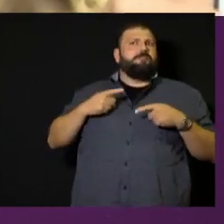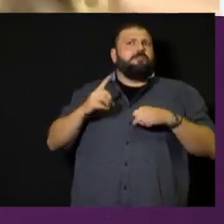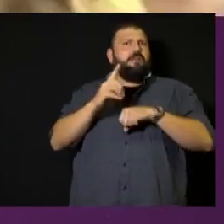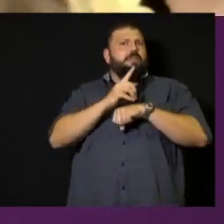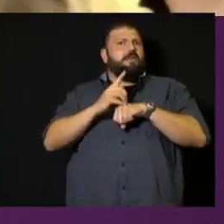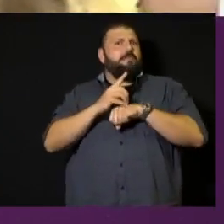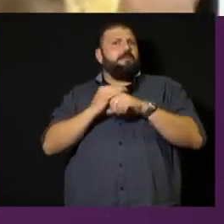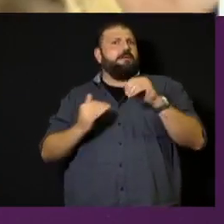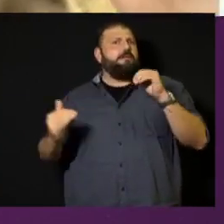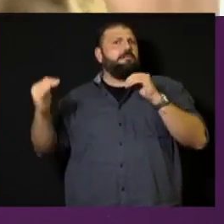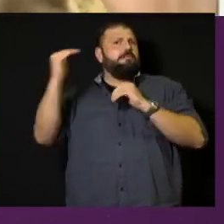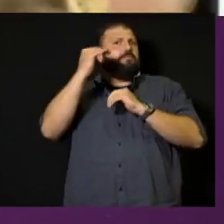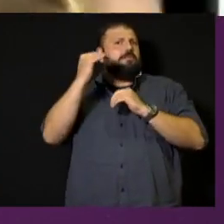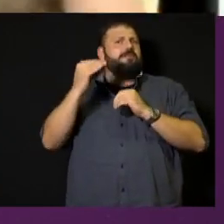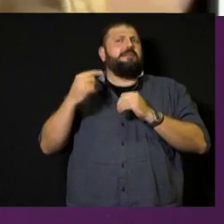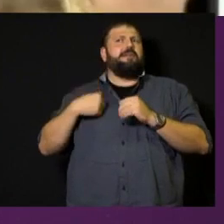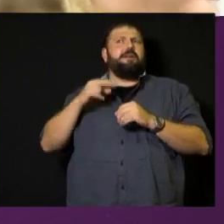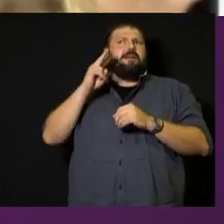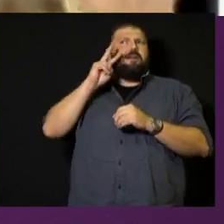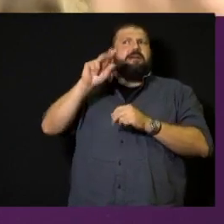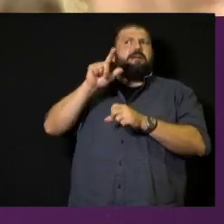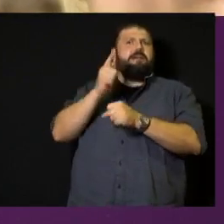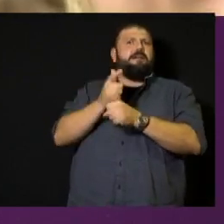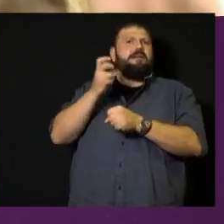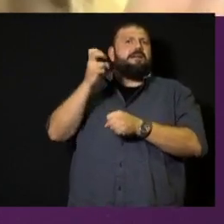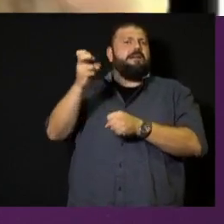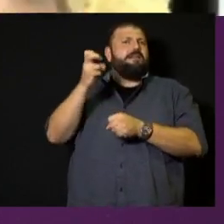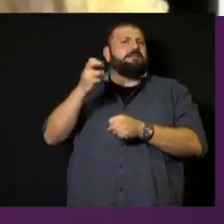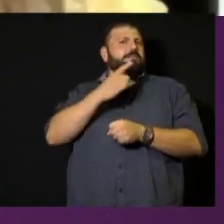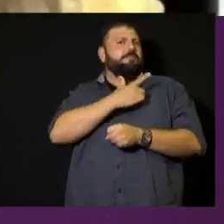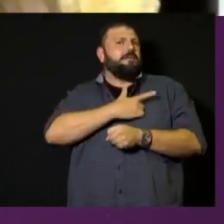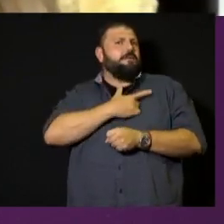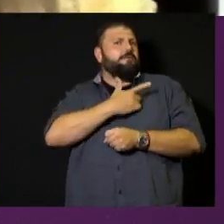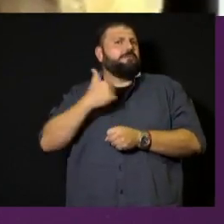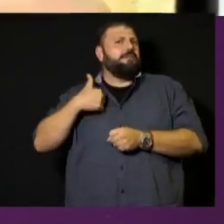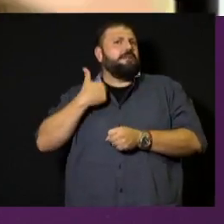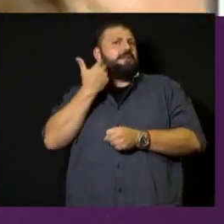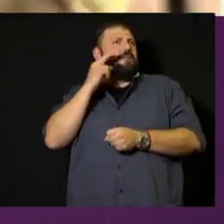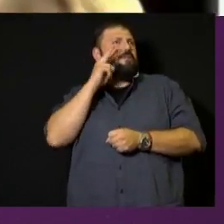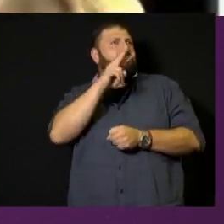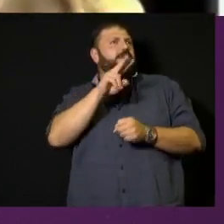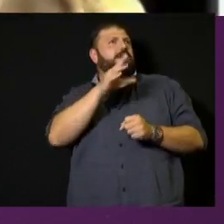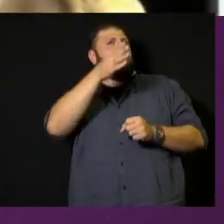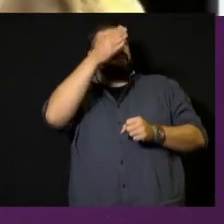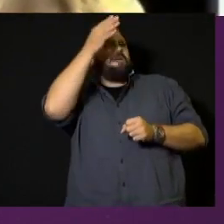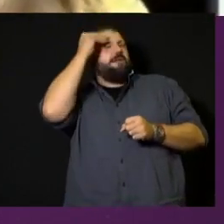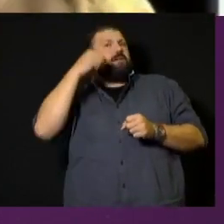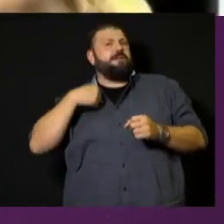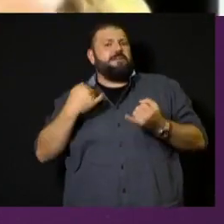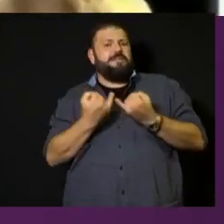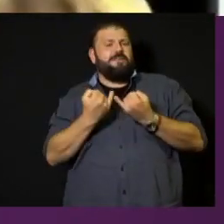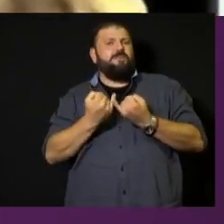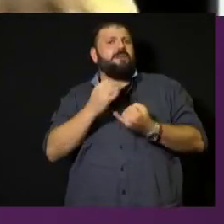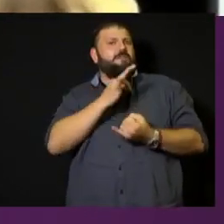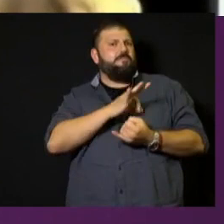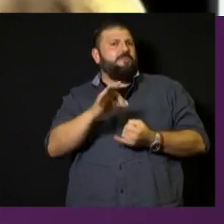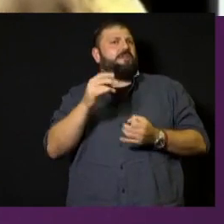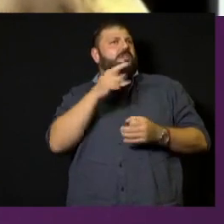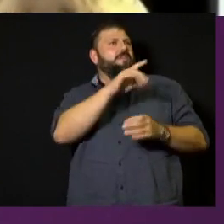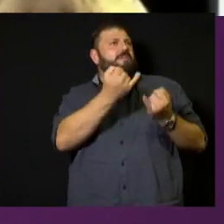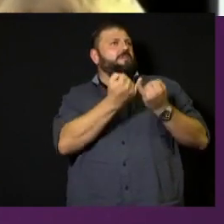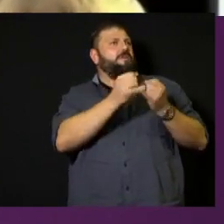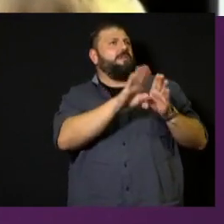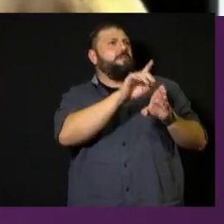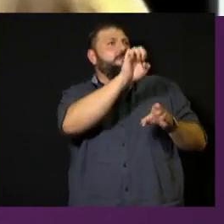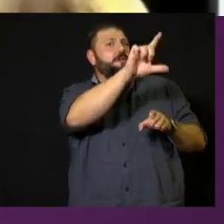the result of your goal, your focus, and once you arrive there, you will have a lot